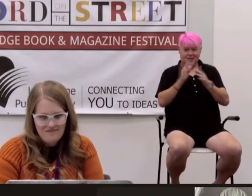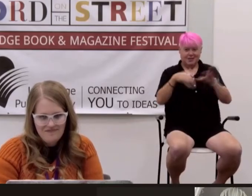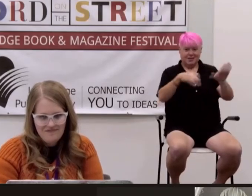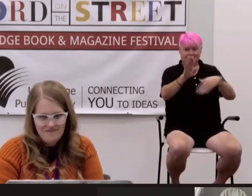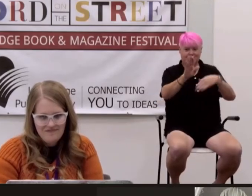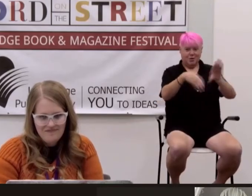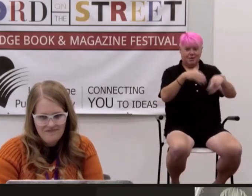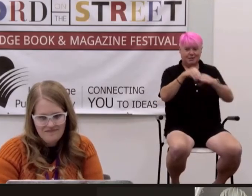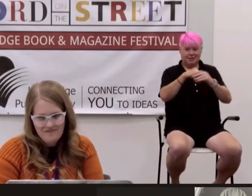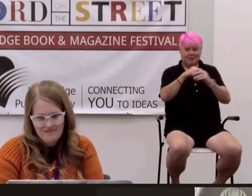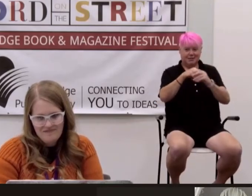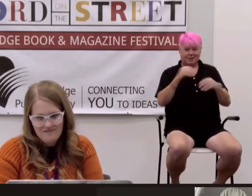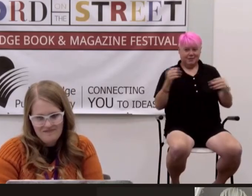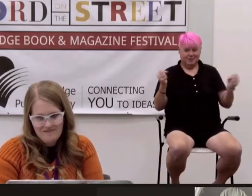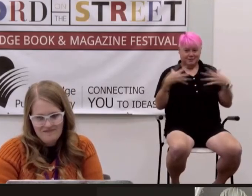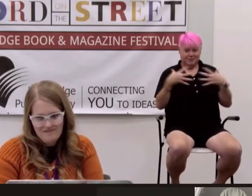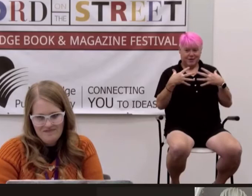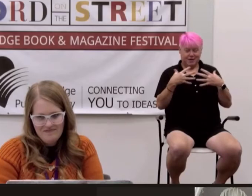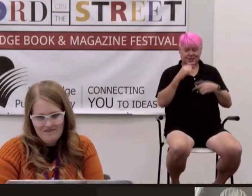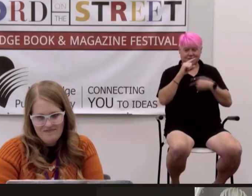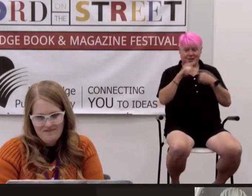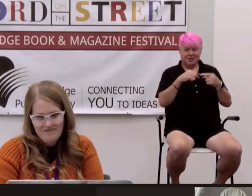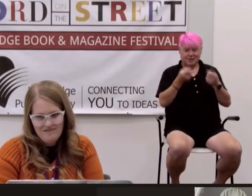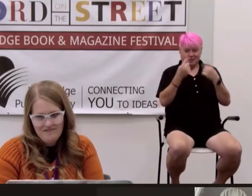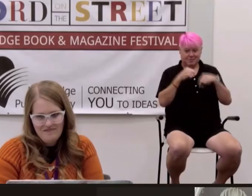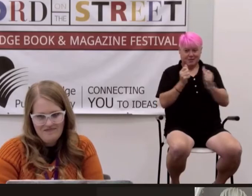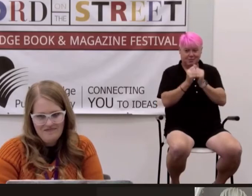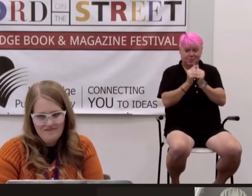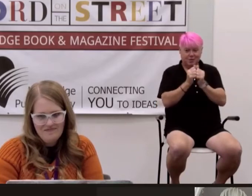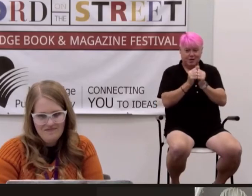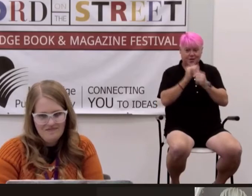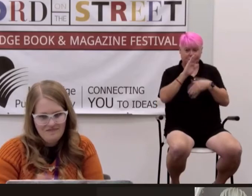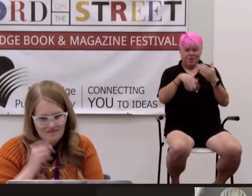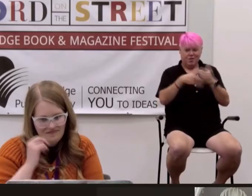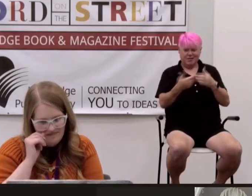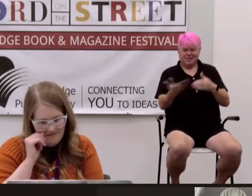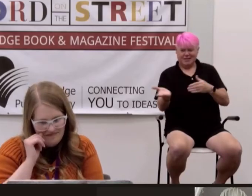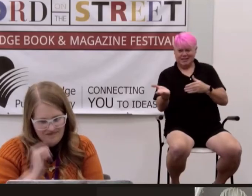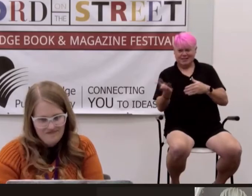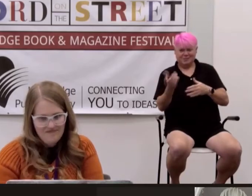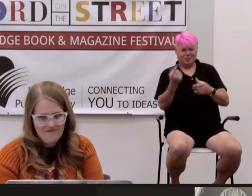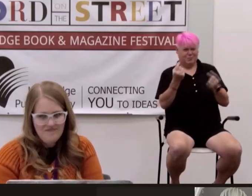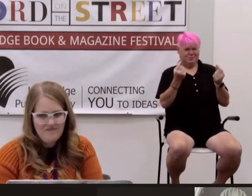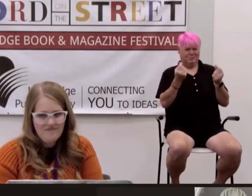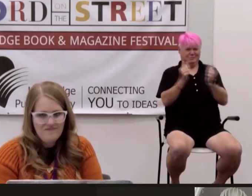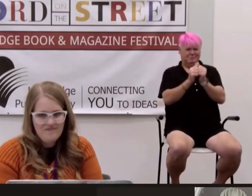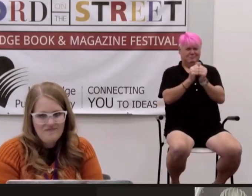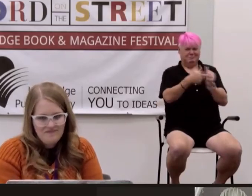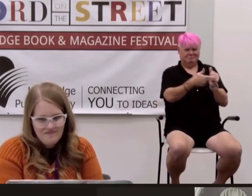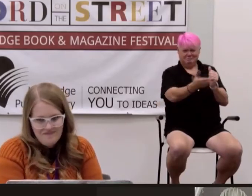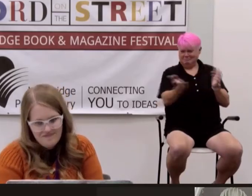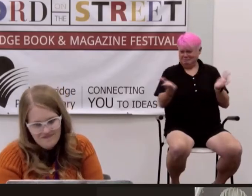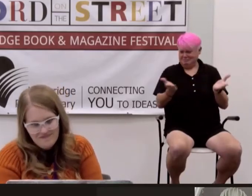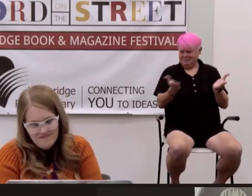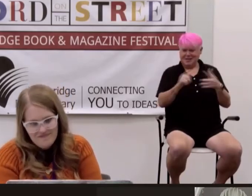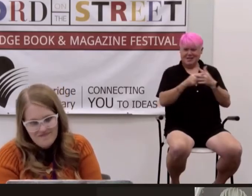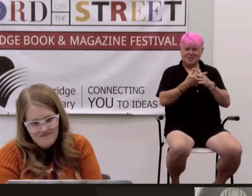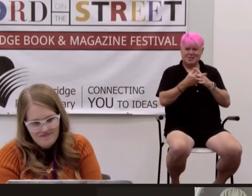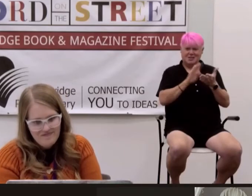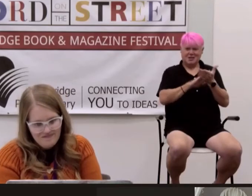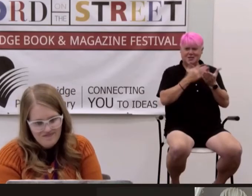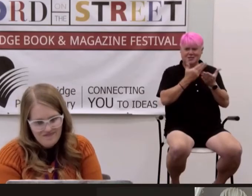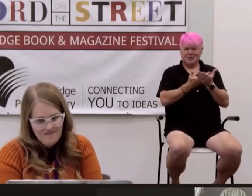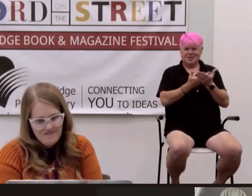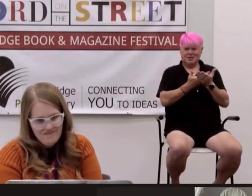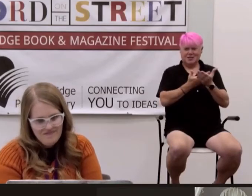and he comes out with all these ingredients. And I look and I think, what is he going to do with these? And he just starts to cook, just